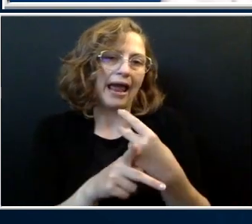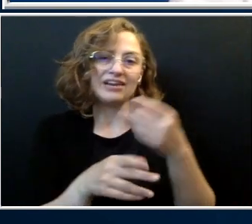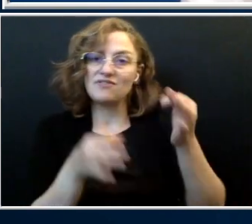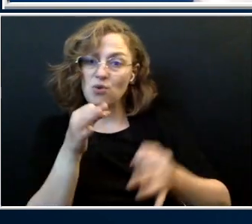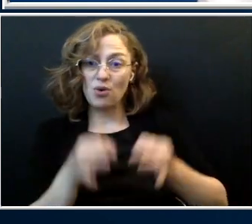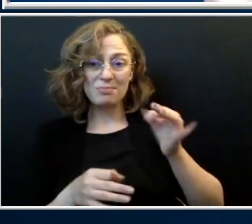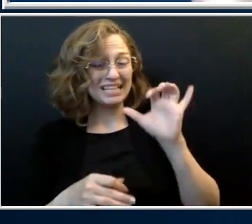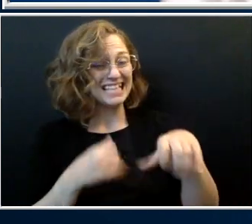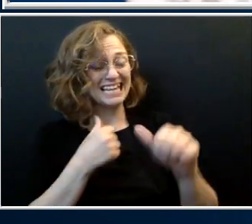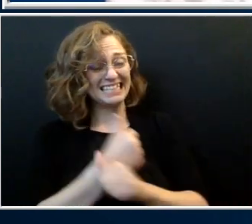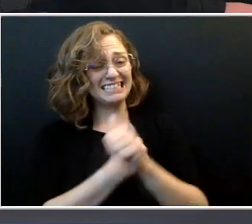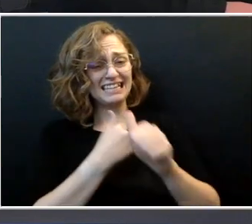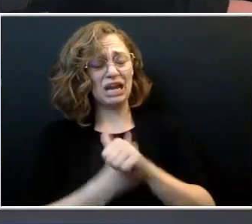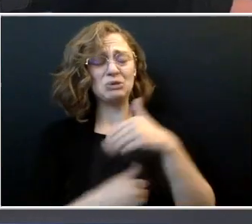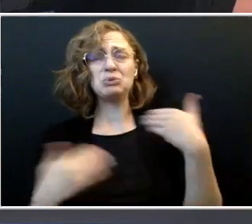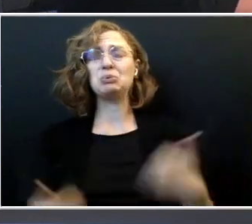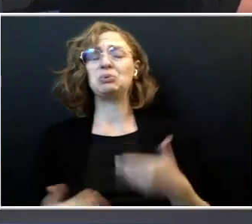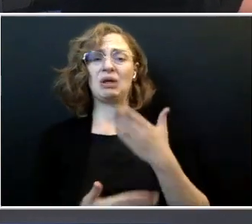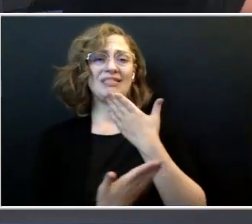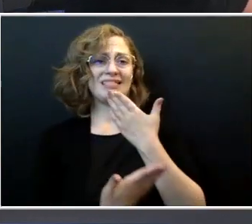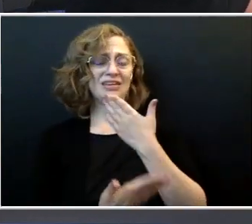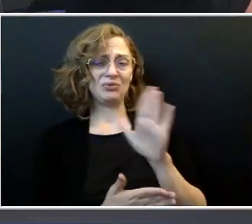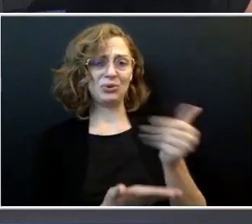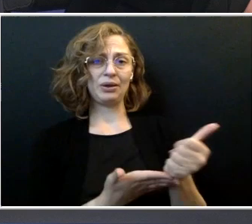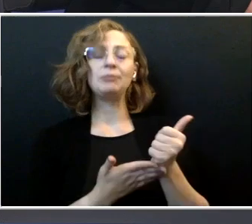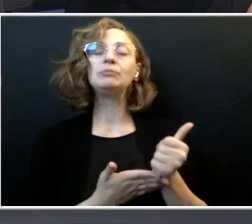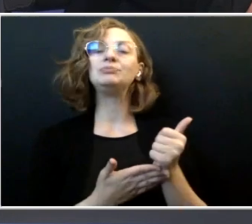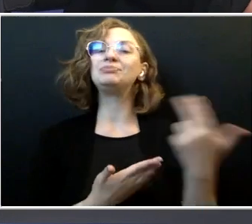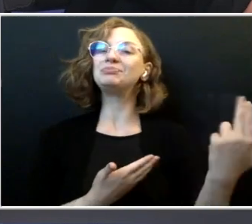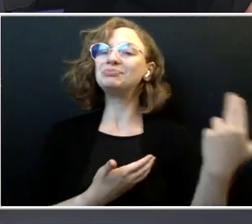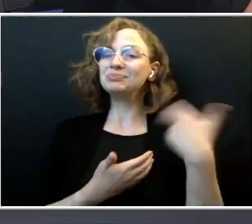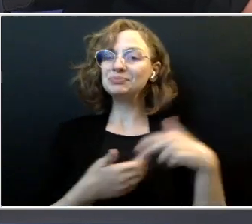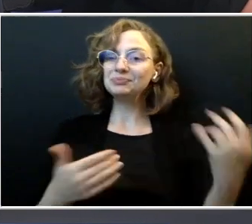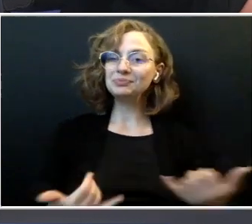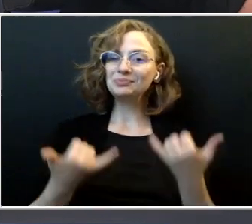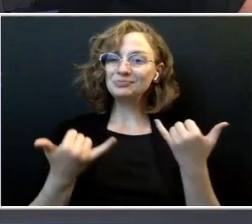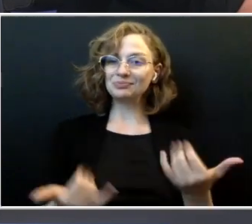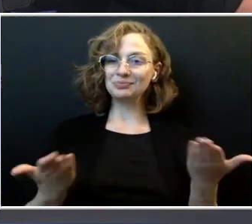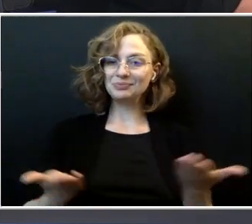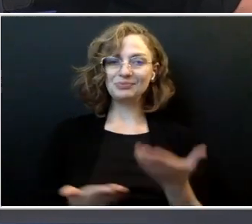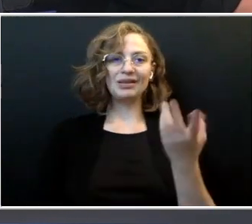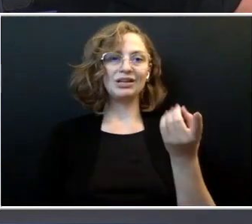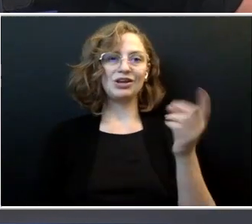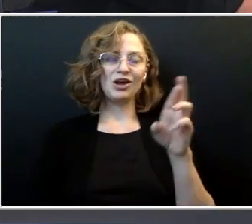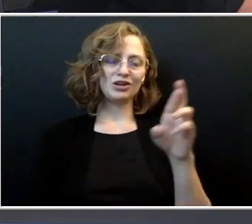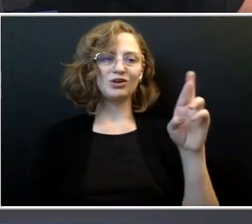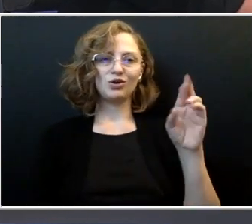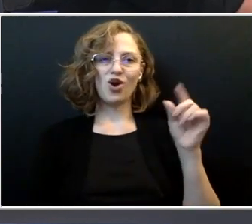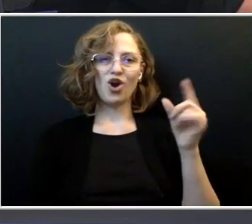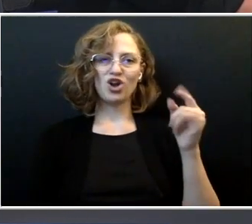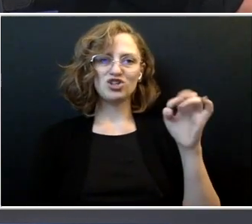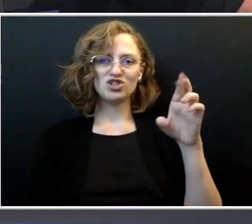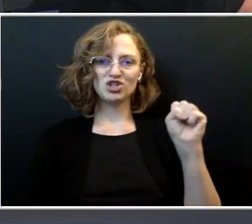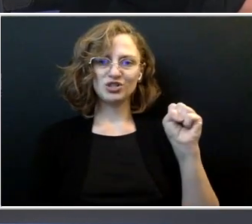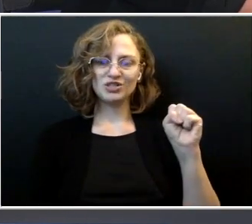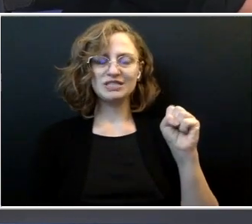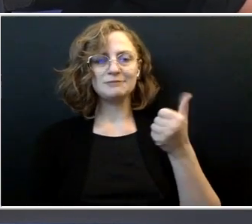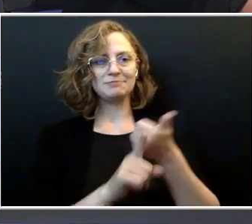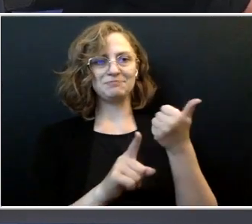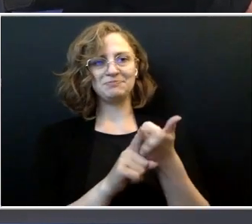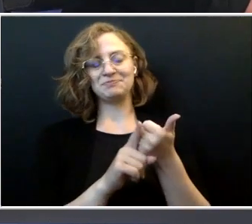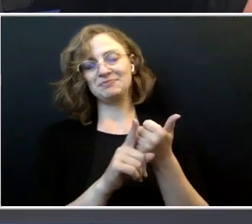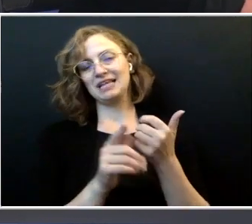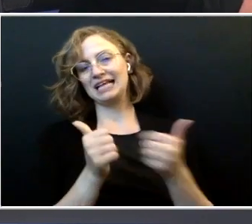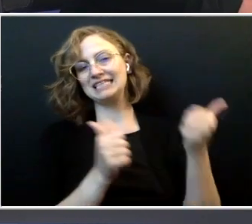Of course. All right. Joining me today in the studio is Dr. Renee Rogers, a senior scientist with the KU School of